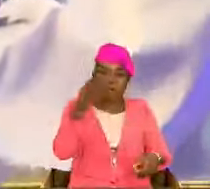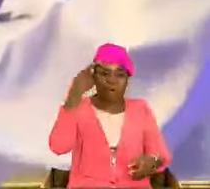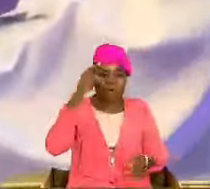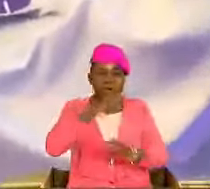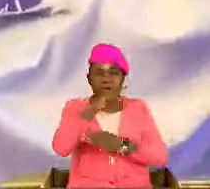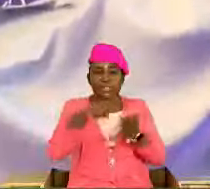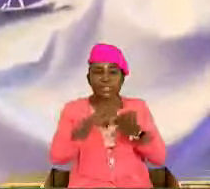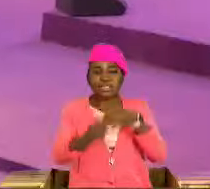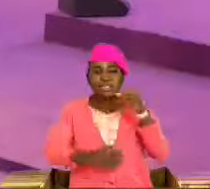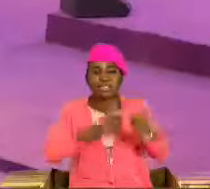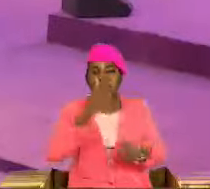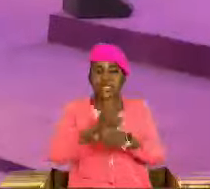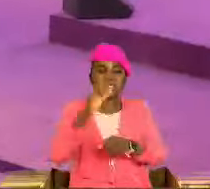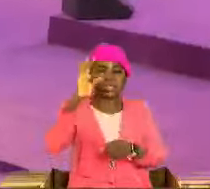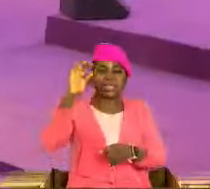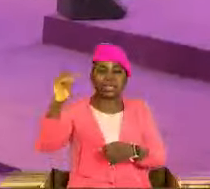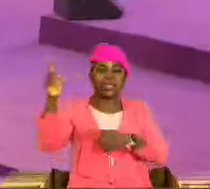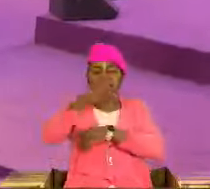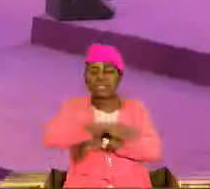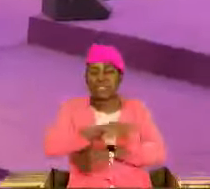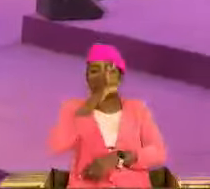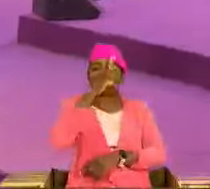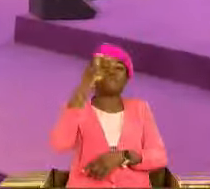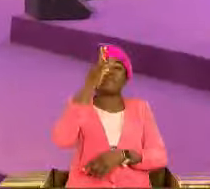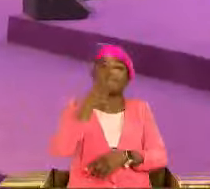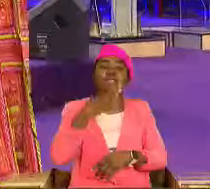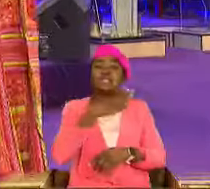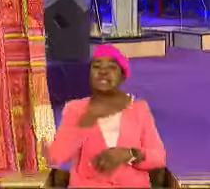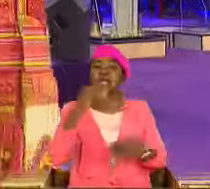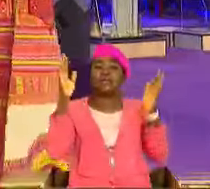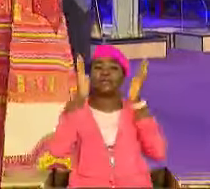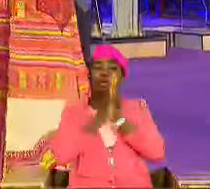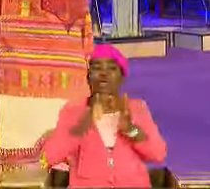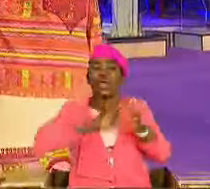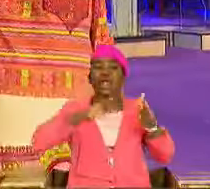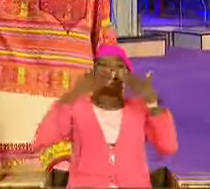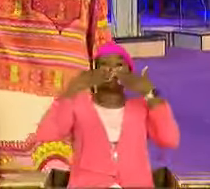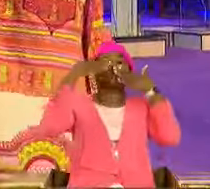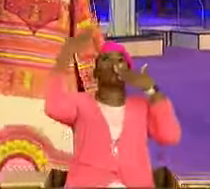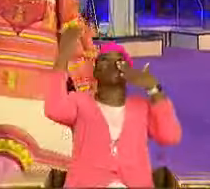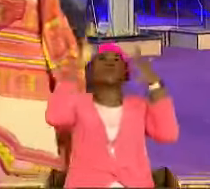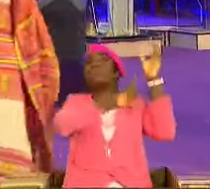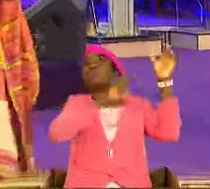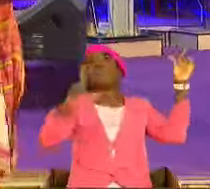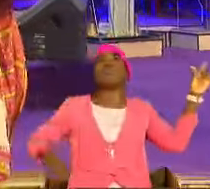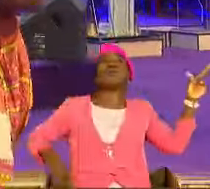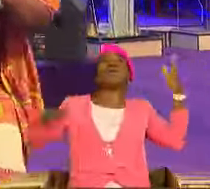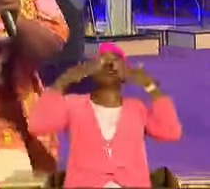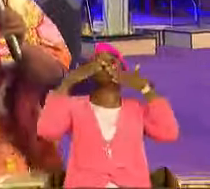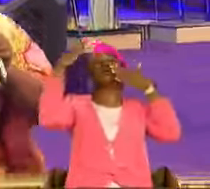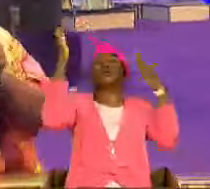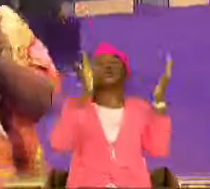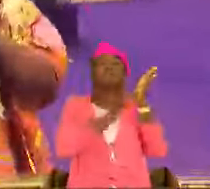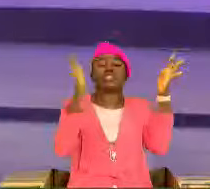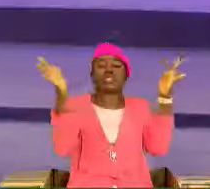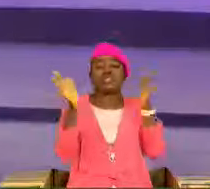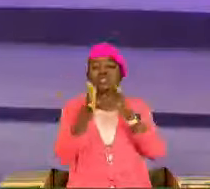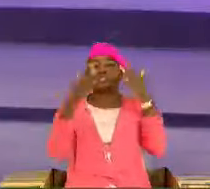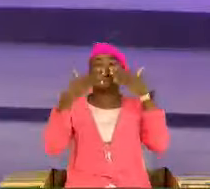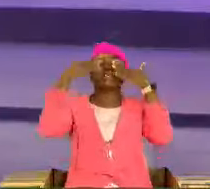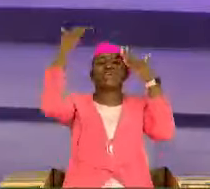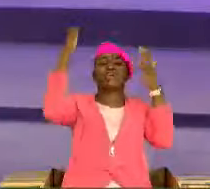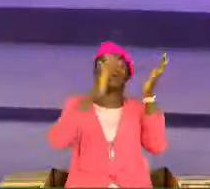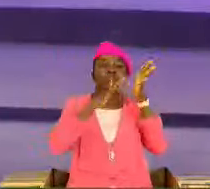faithful I thank you I thank you Lord hallelujah thank you Jesus thank